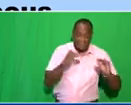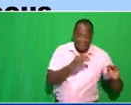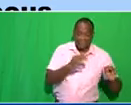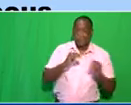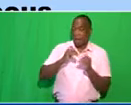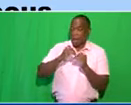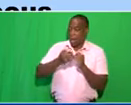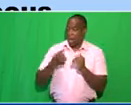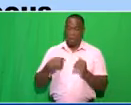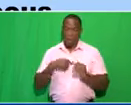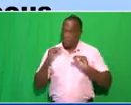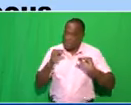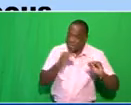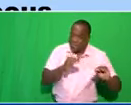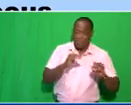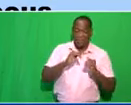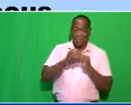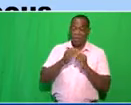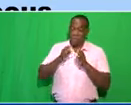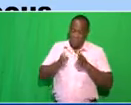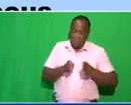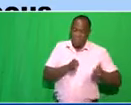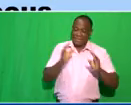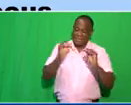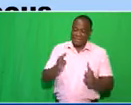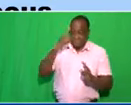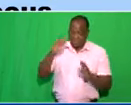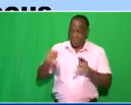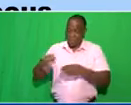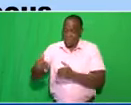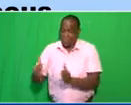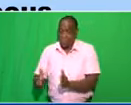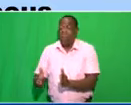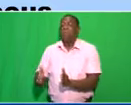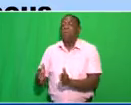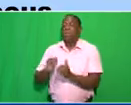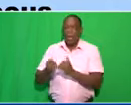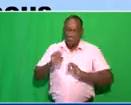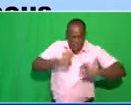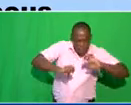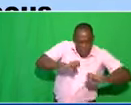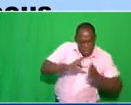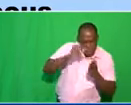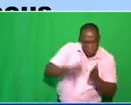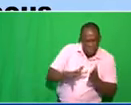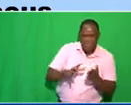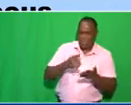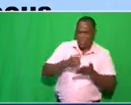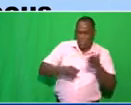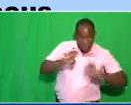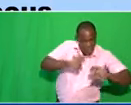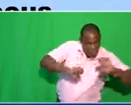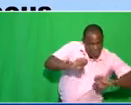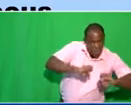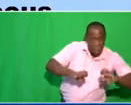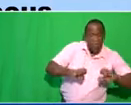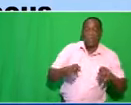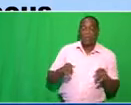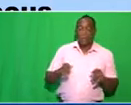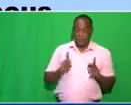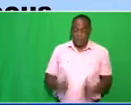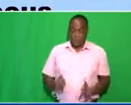for the classroom, how we assess students, what we assess, what kind of physical environment we want for